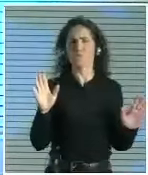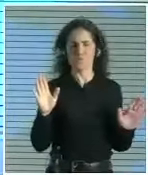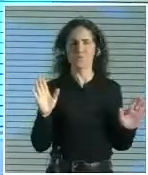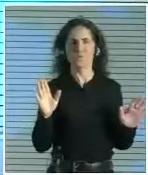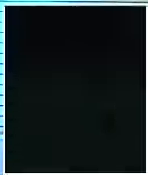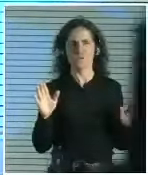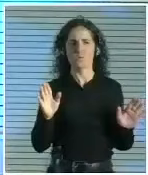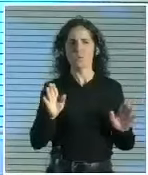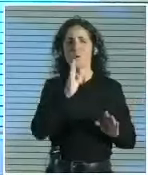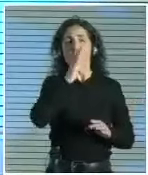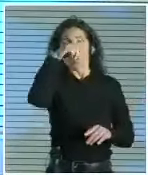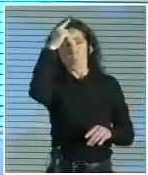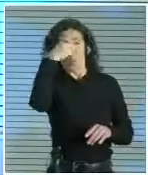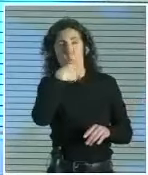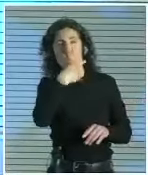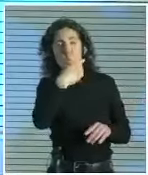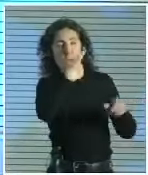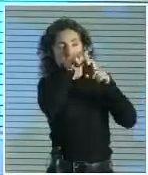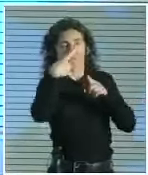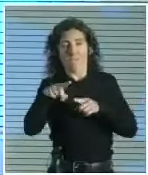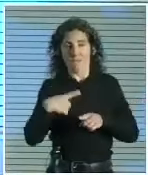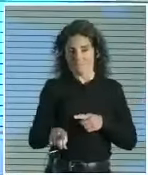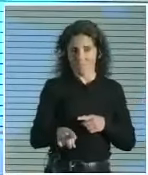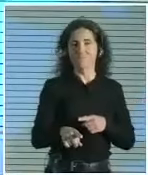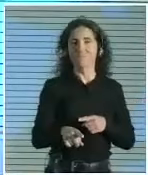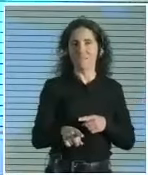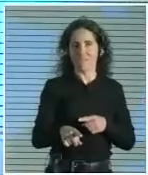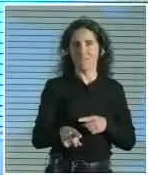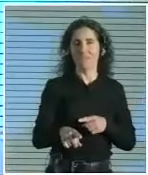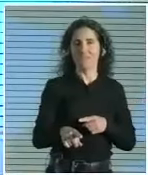different needs, different requests, but